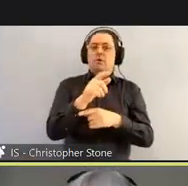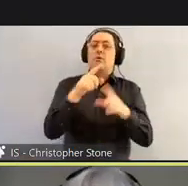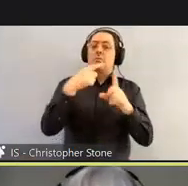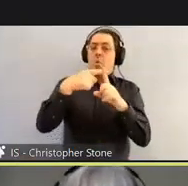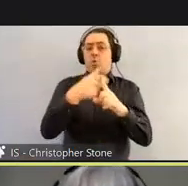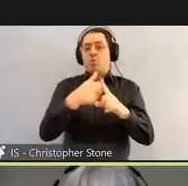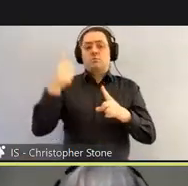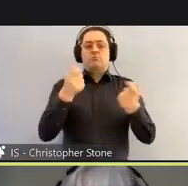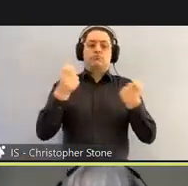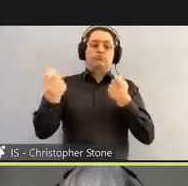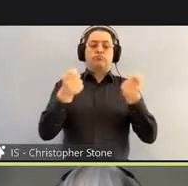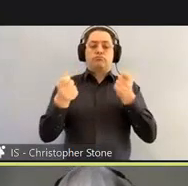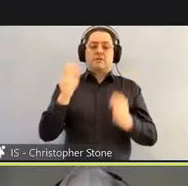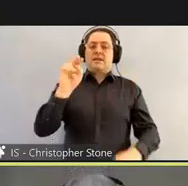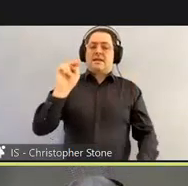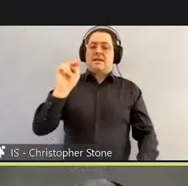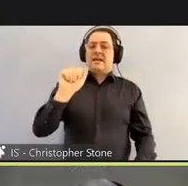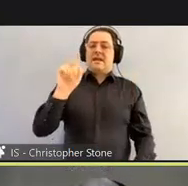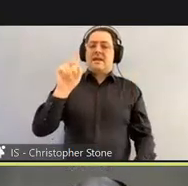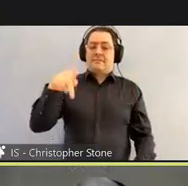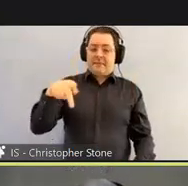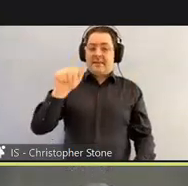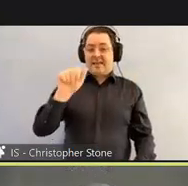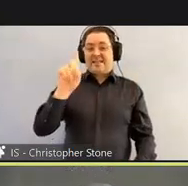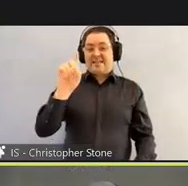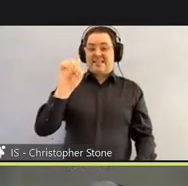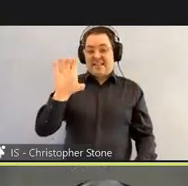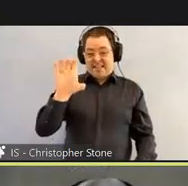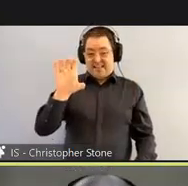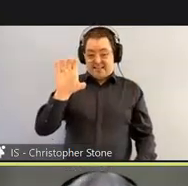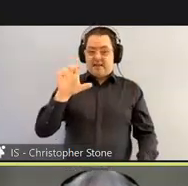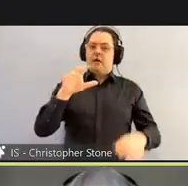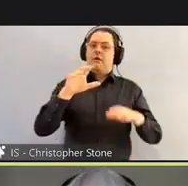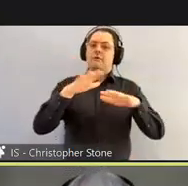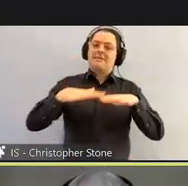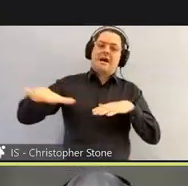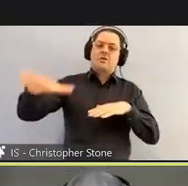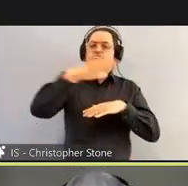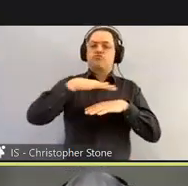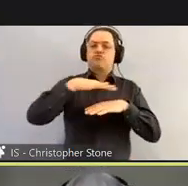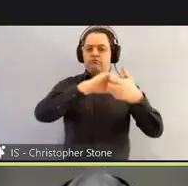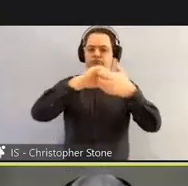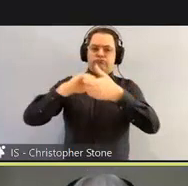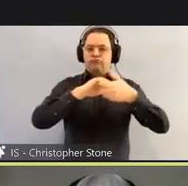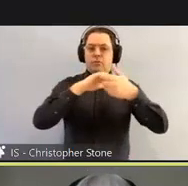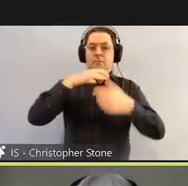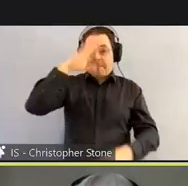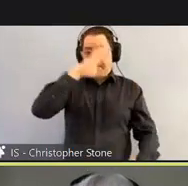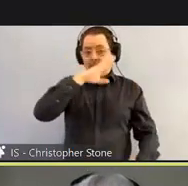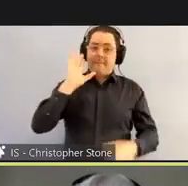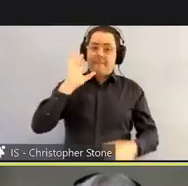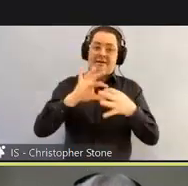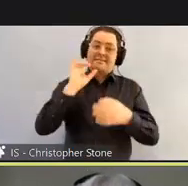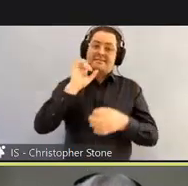in Uganda, which she actually founded after her own child was diagnosed as being